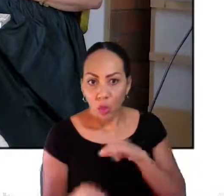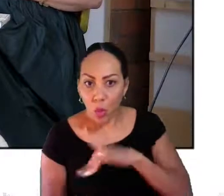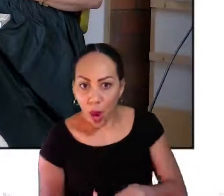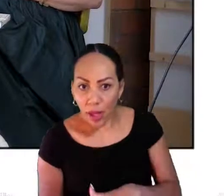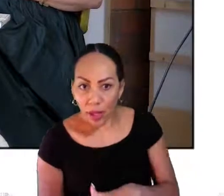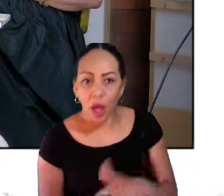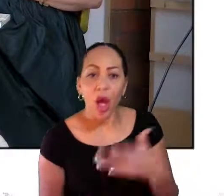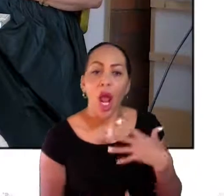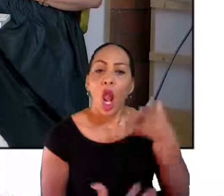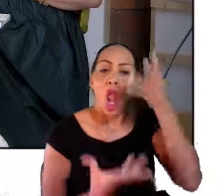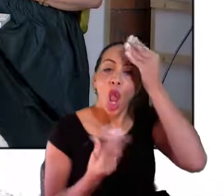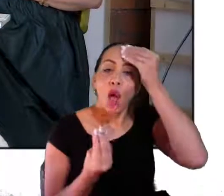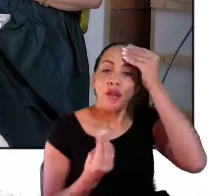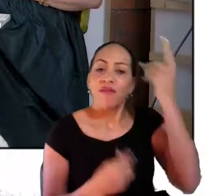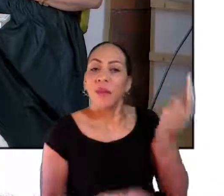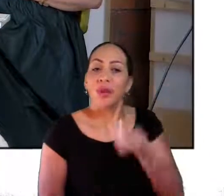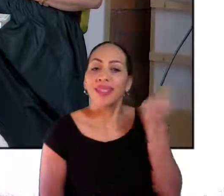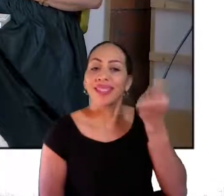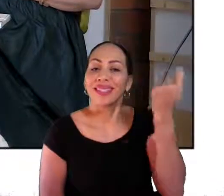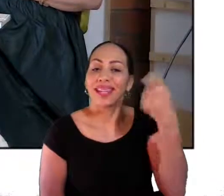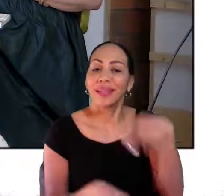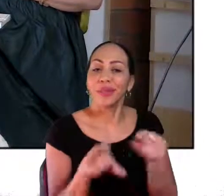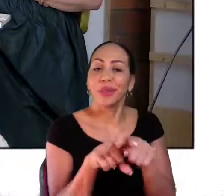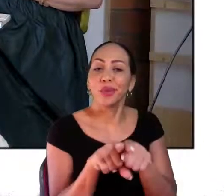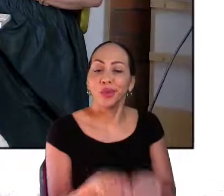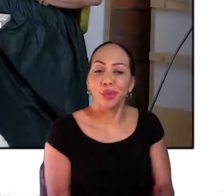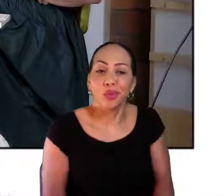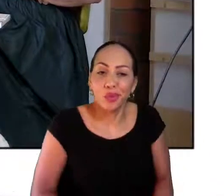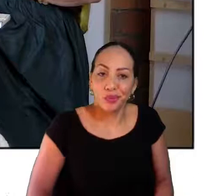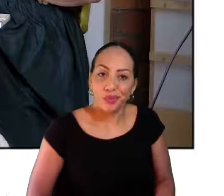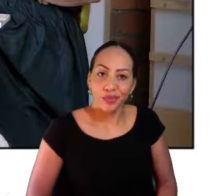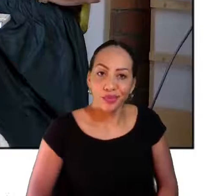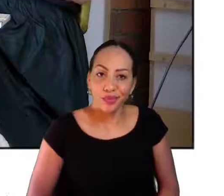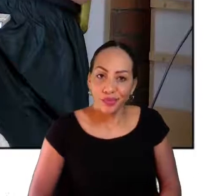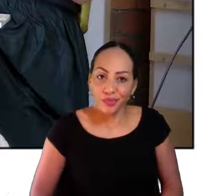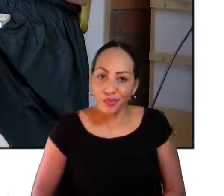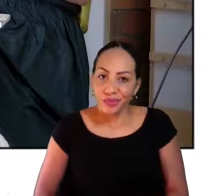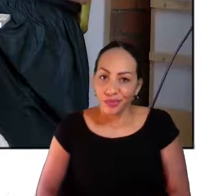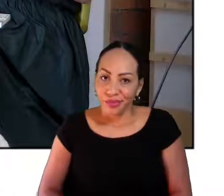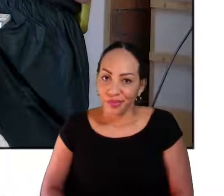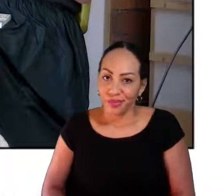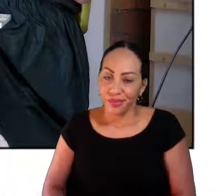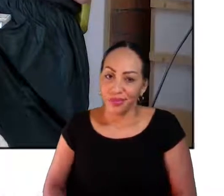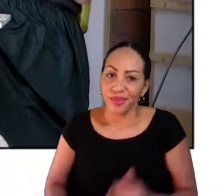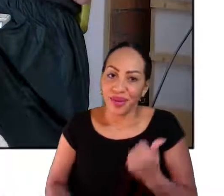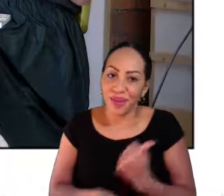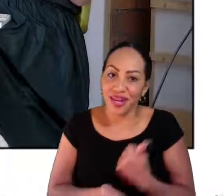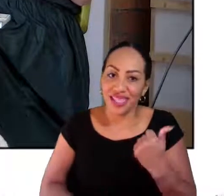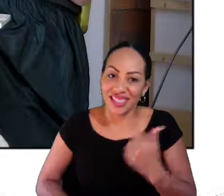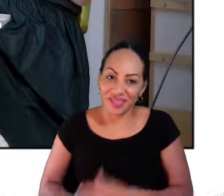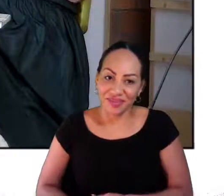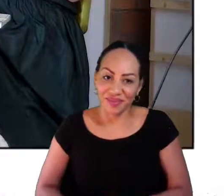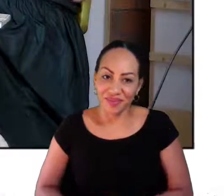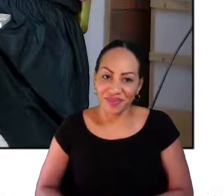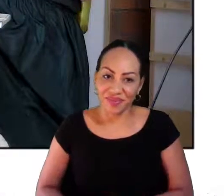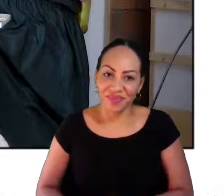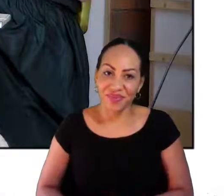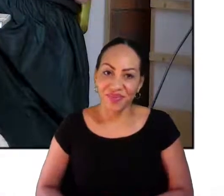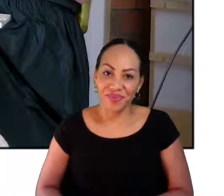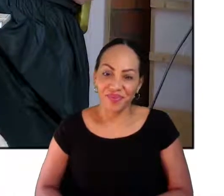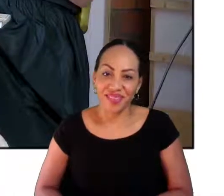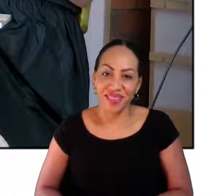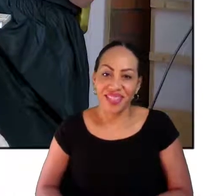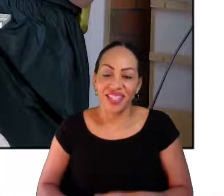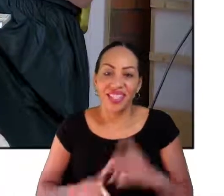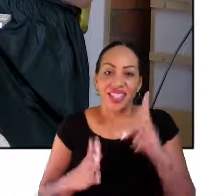think there's space in there for both of those things. Brilliant. None of this work could have happened without Jazlyn Pinckey,